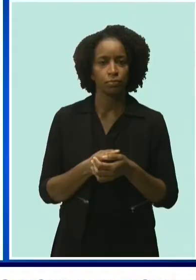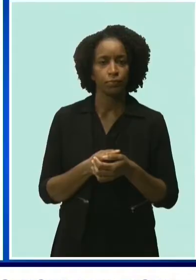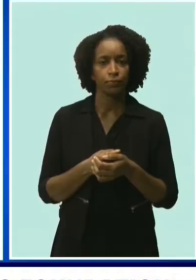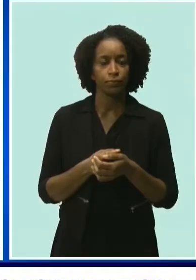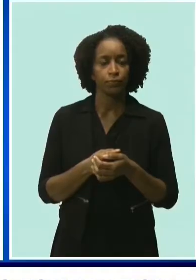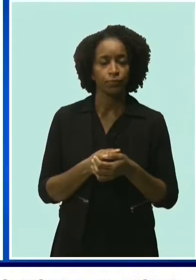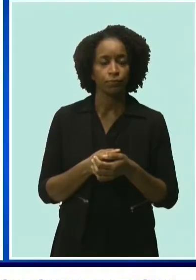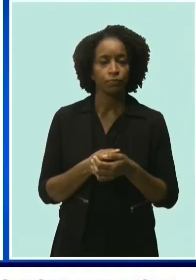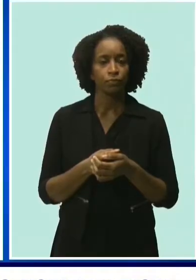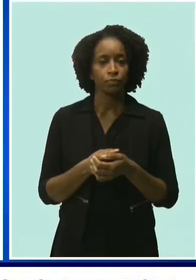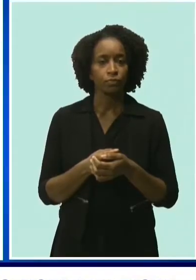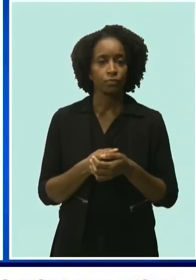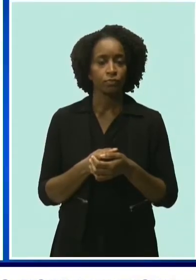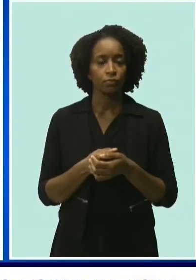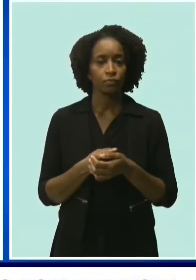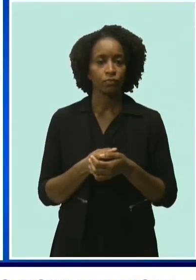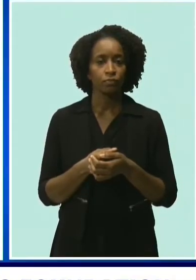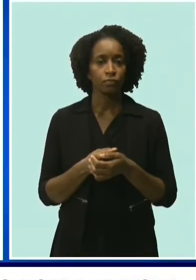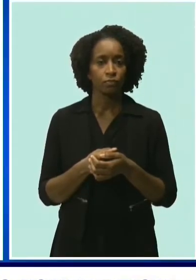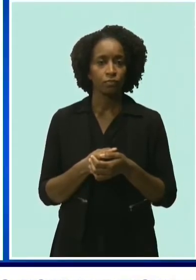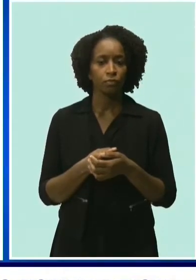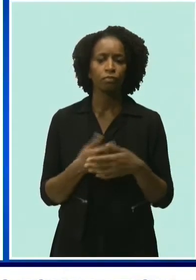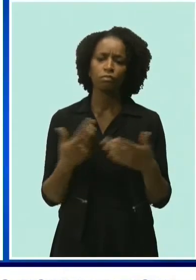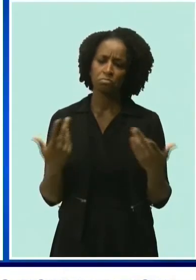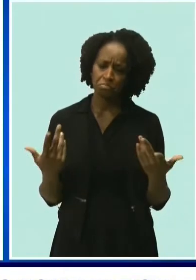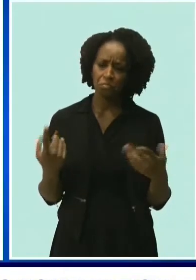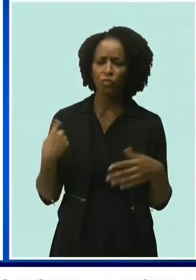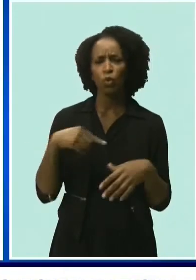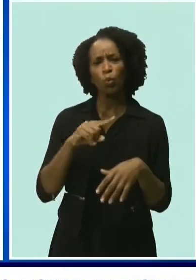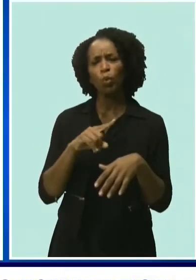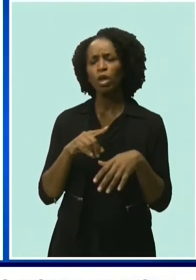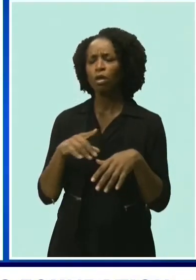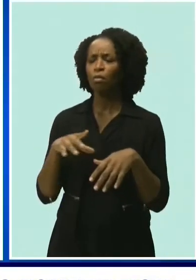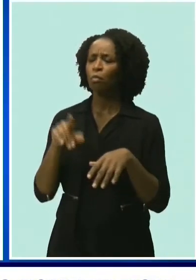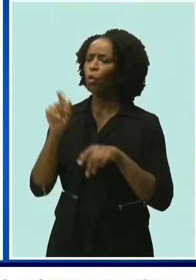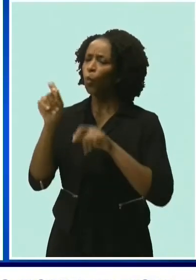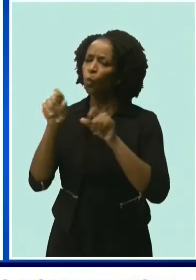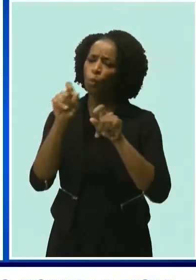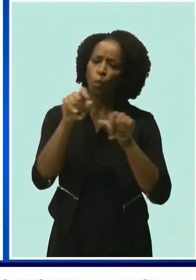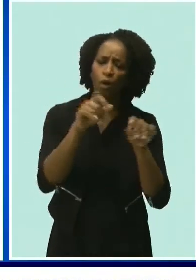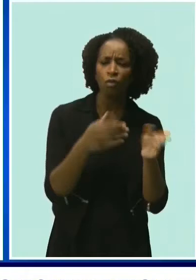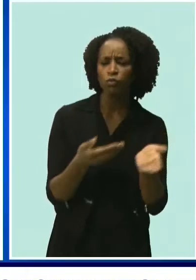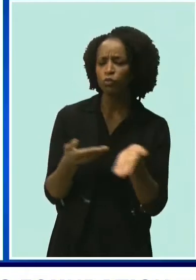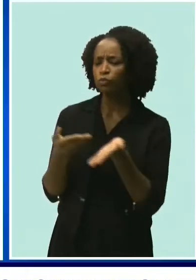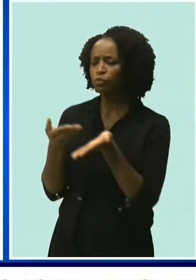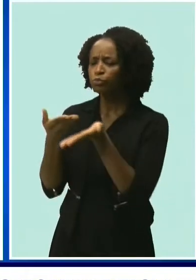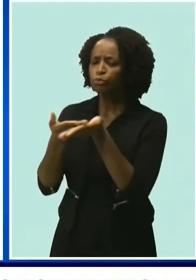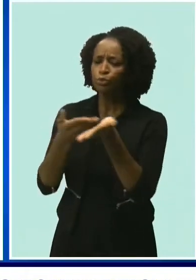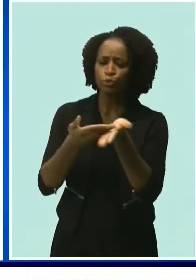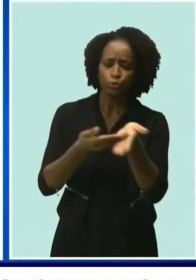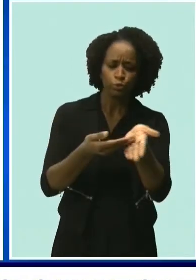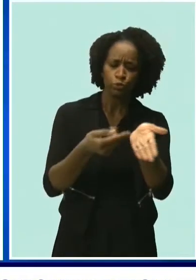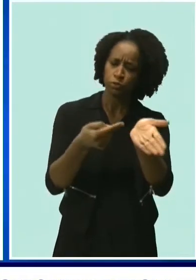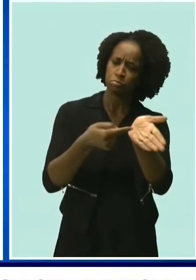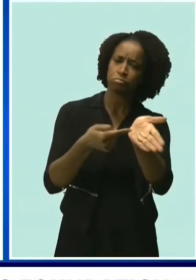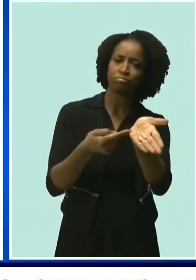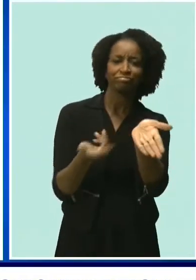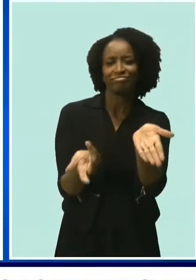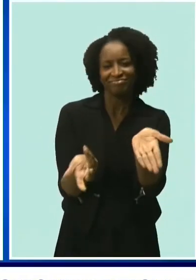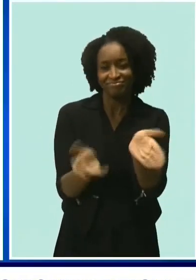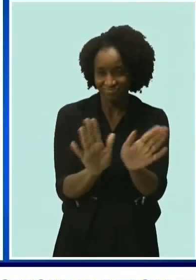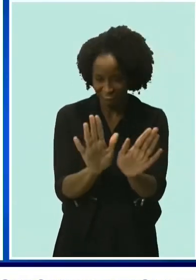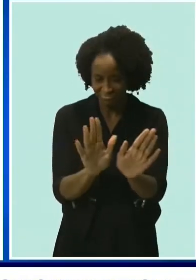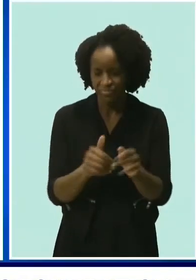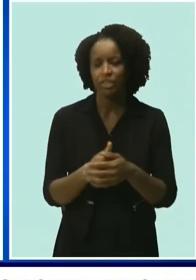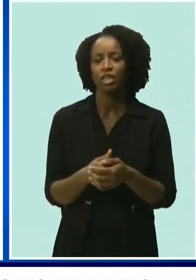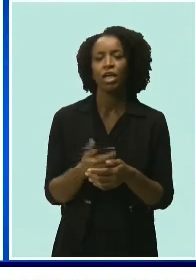issue, and although we don't have the empirical evidence, we do believe that some persons do